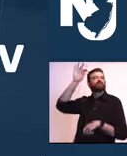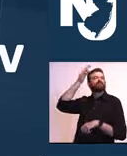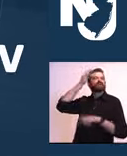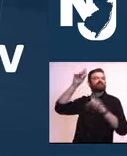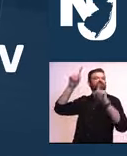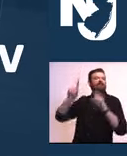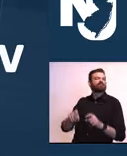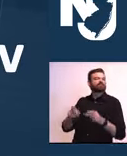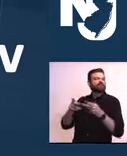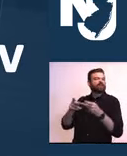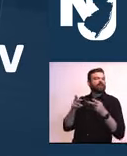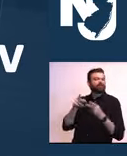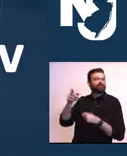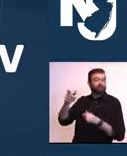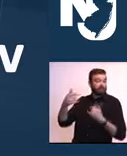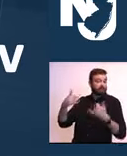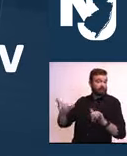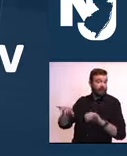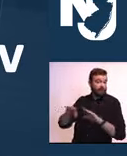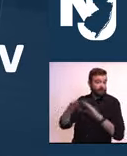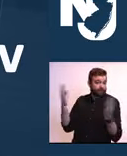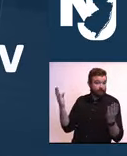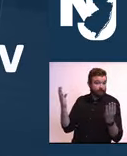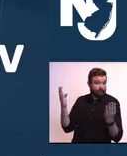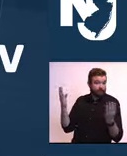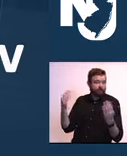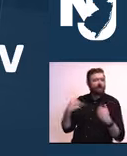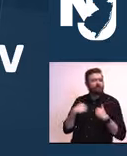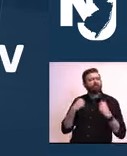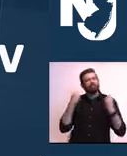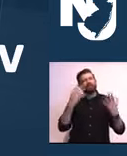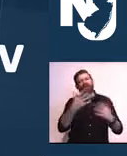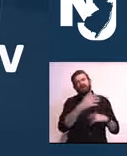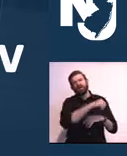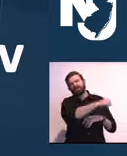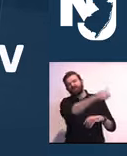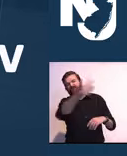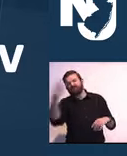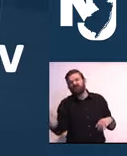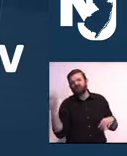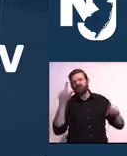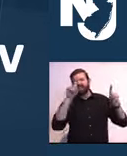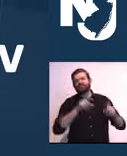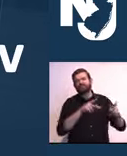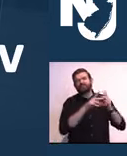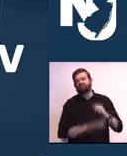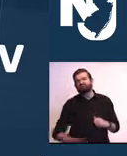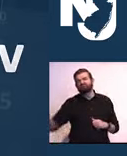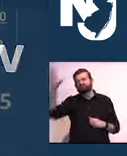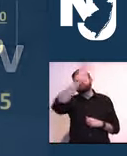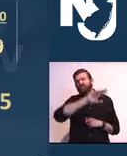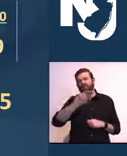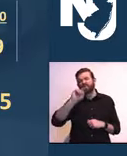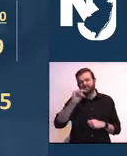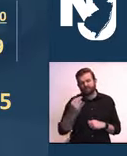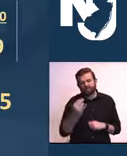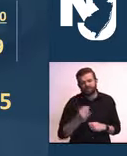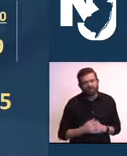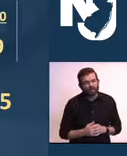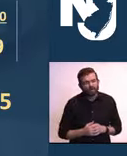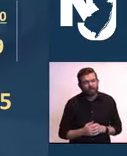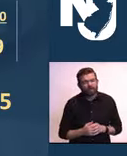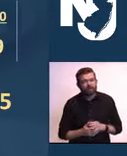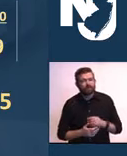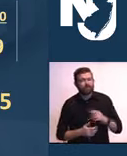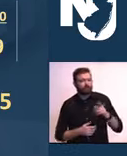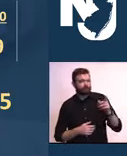which remains open, but there are many, many other sites up and down the state. And getting back to the numbers, keep this